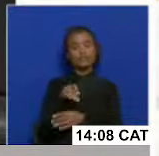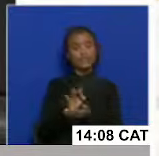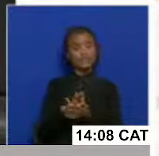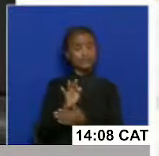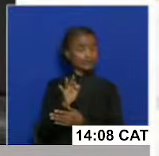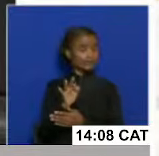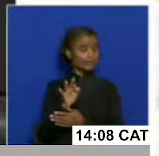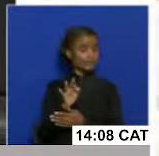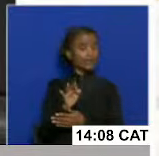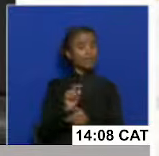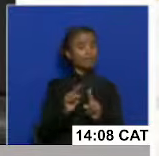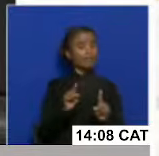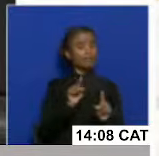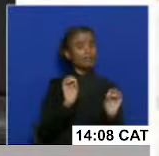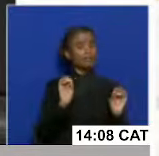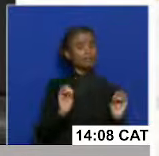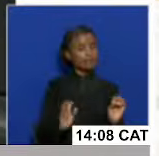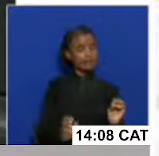Yes.